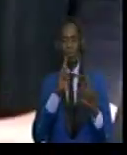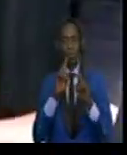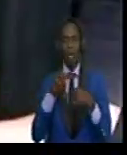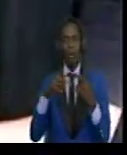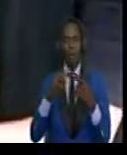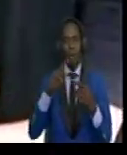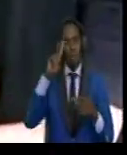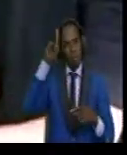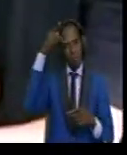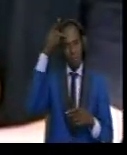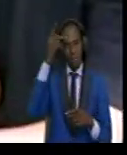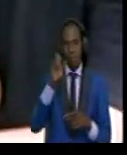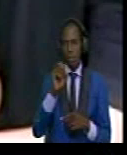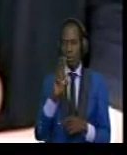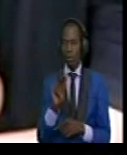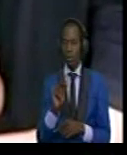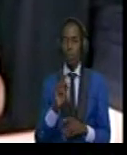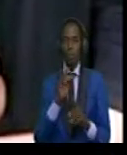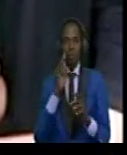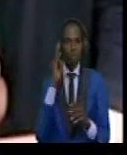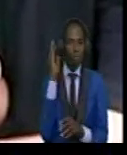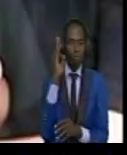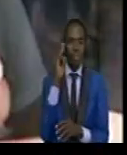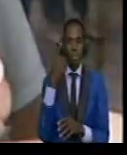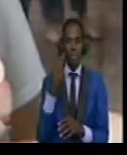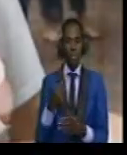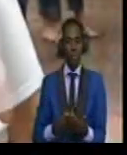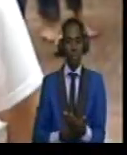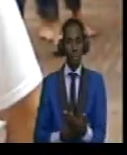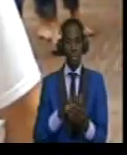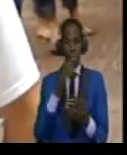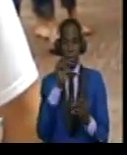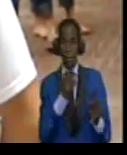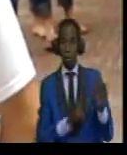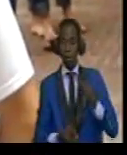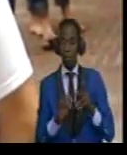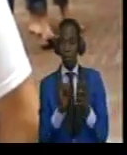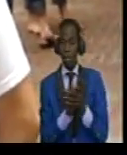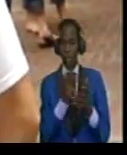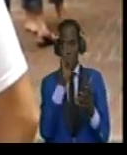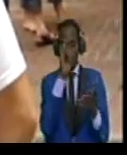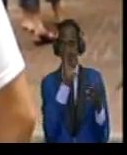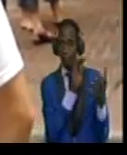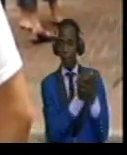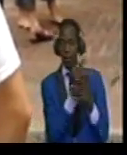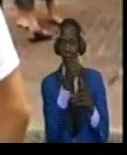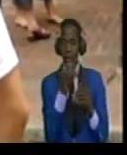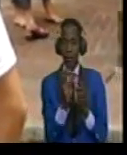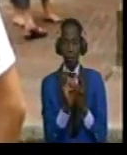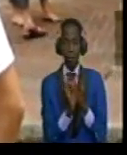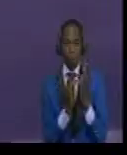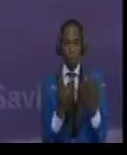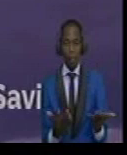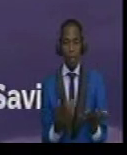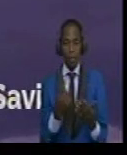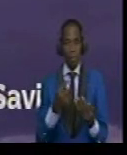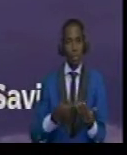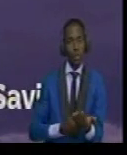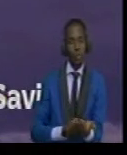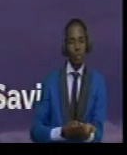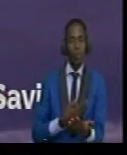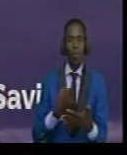politics, preach the gospel. He that believeth, that is, he that believeth the gospel. What's the gospel?